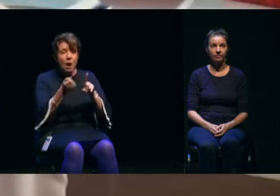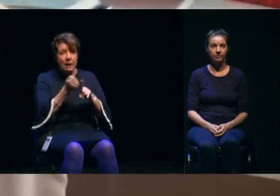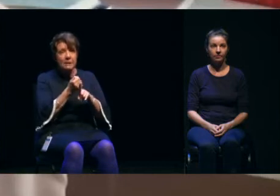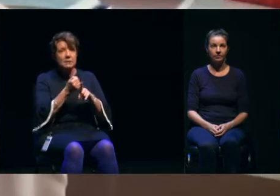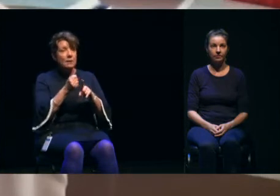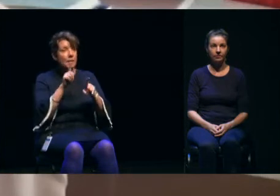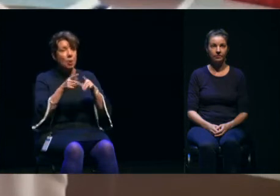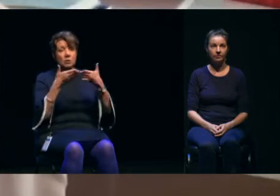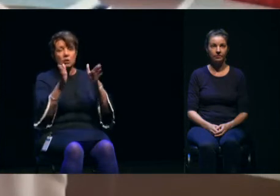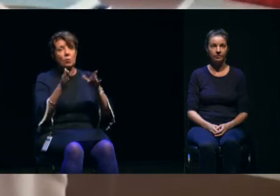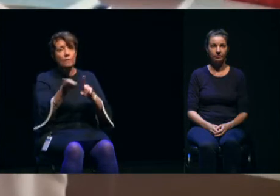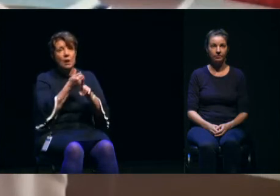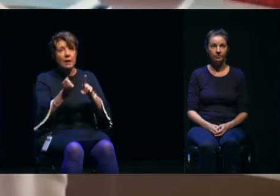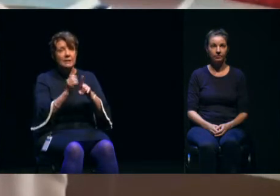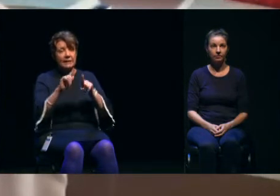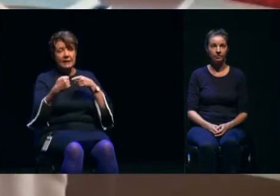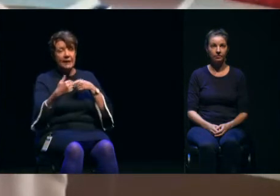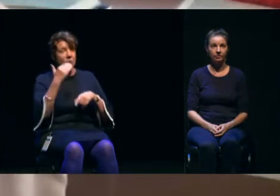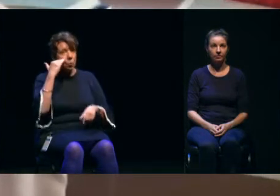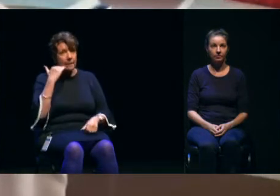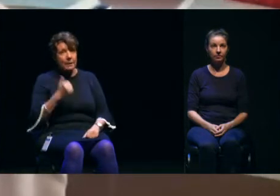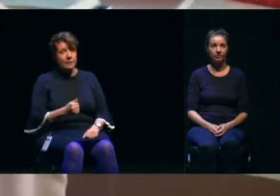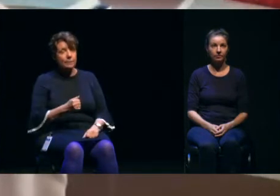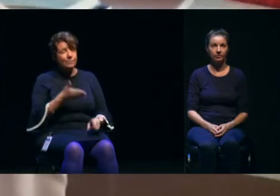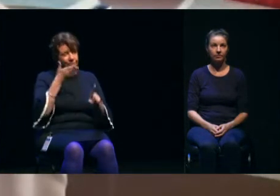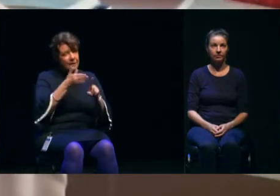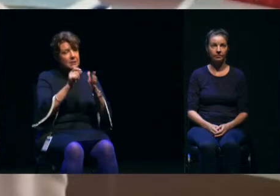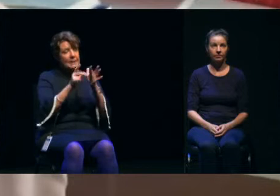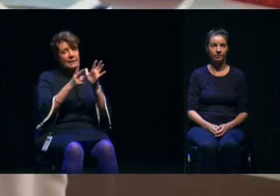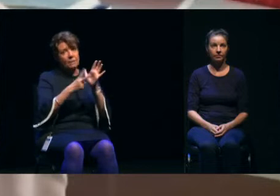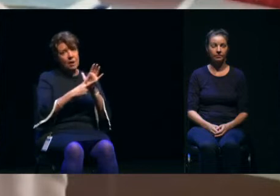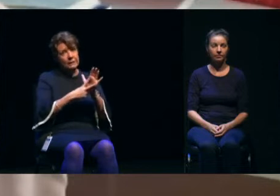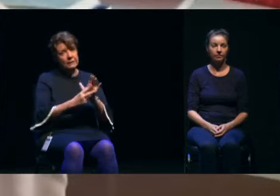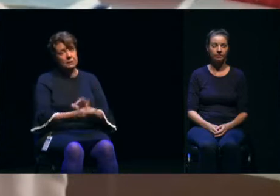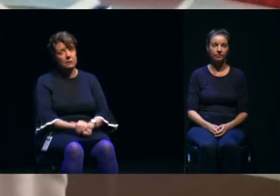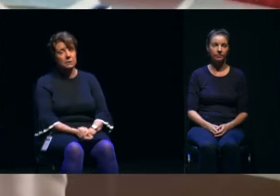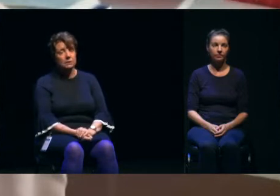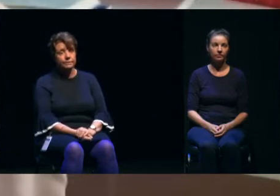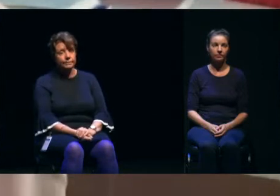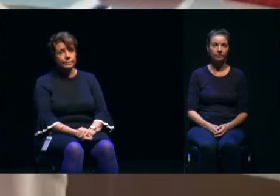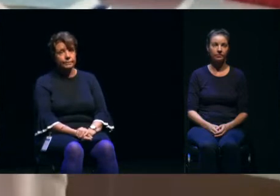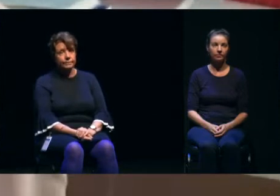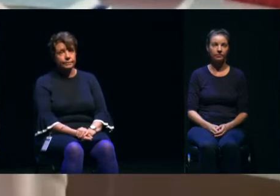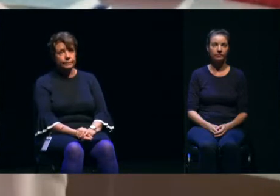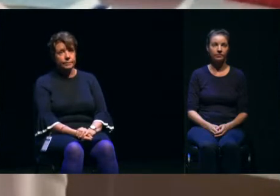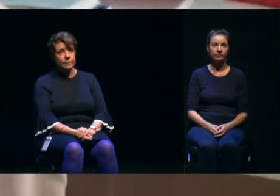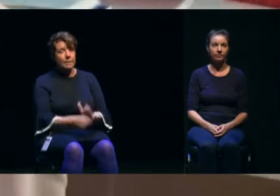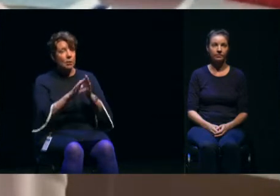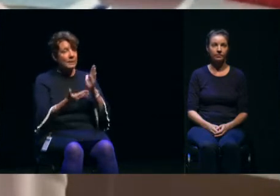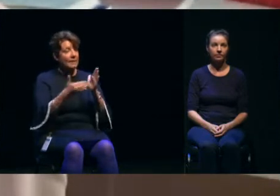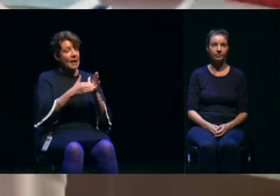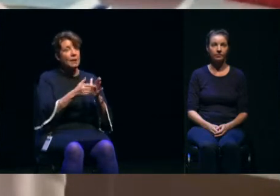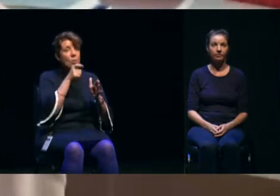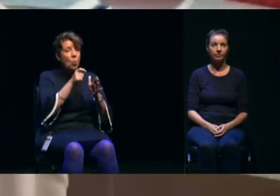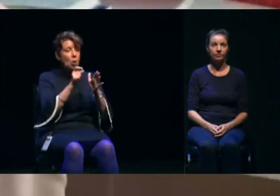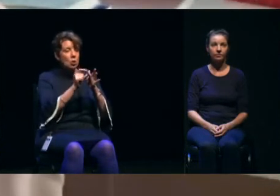general violence, is against women, domestic violence. And because they have added the word domestic,